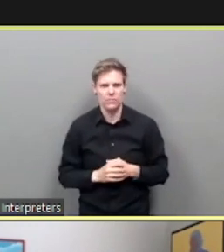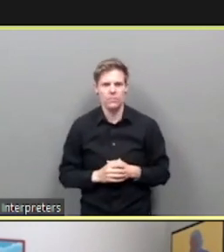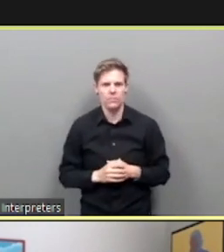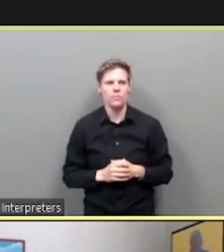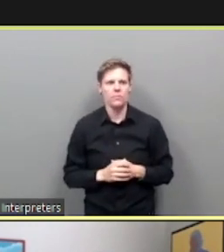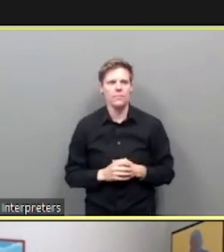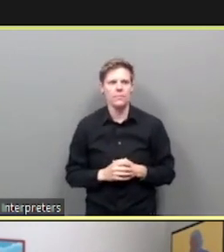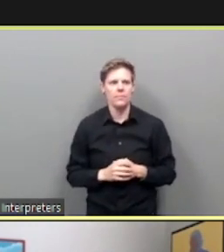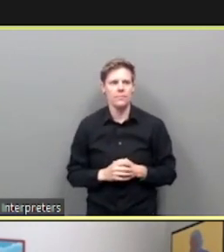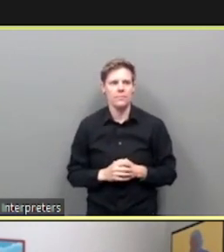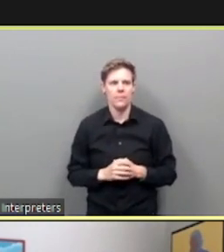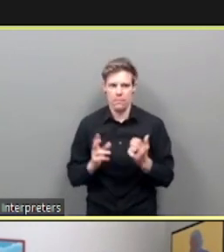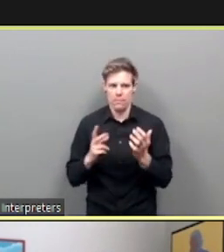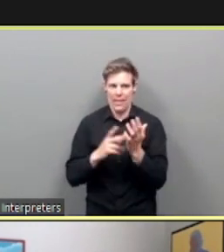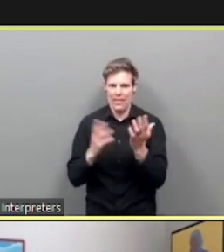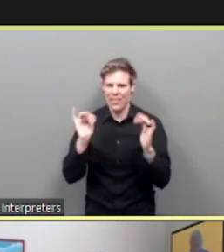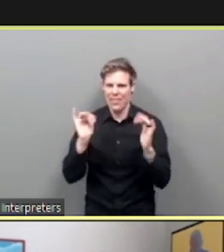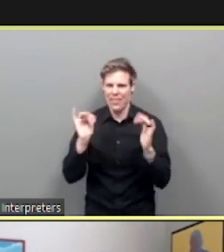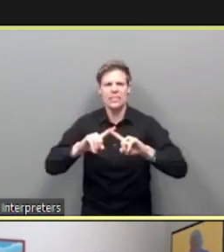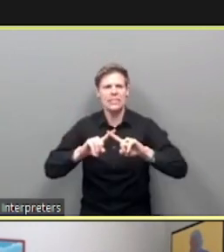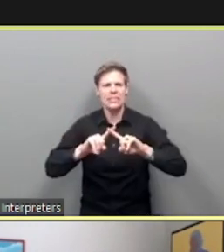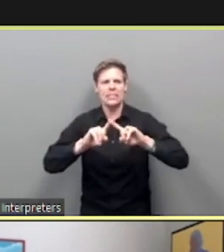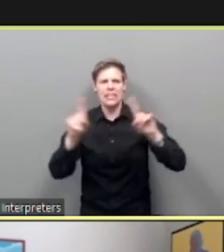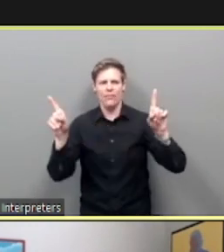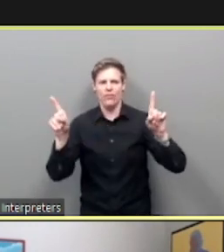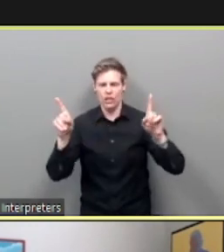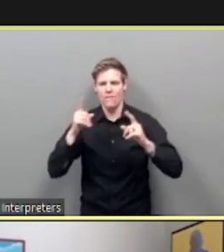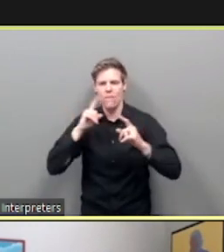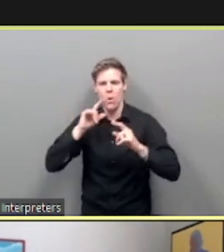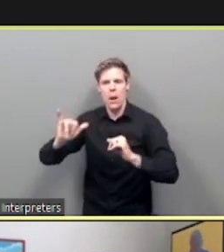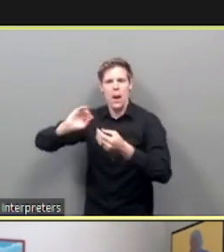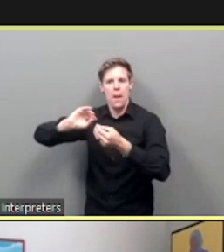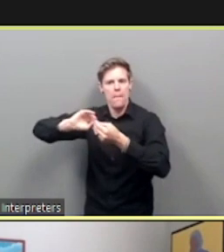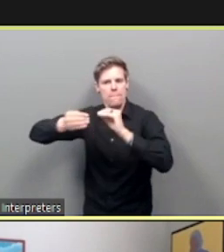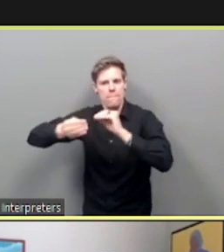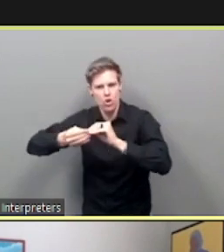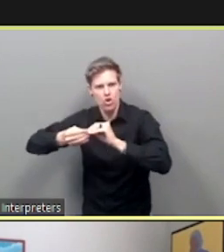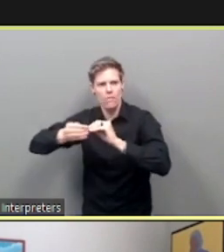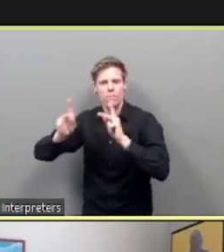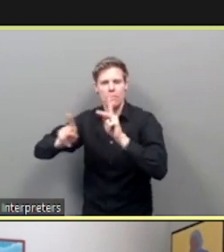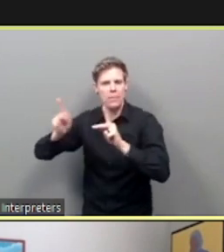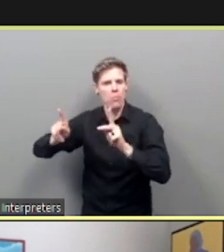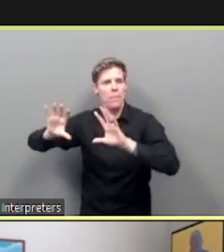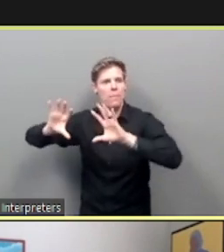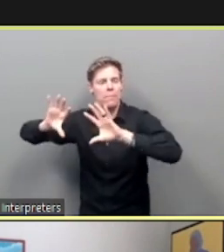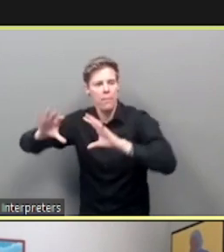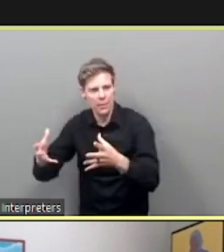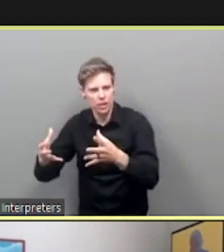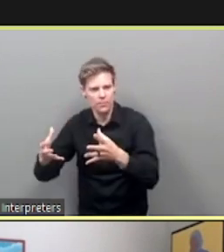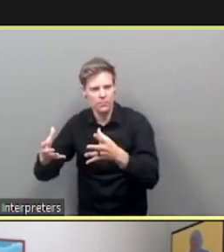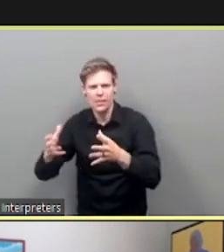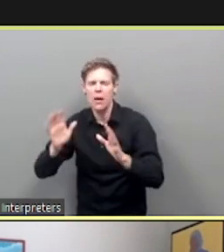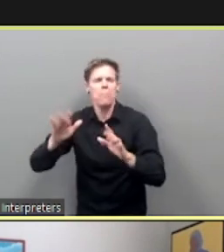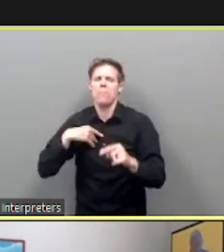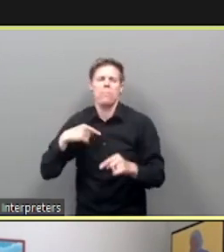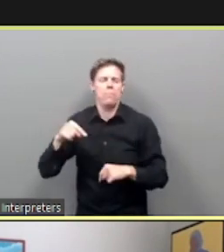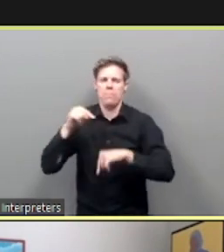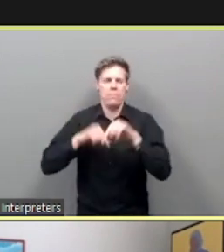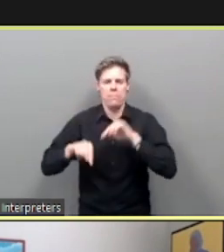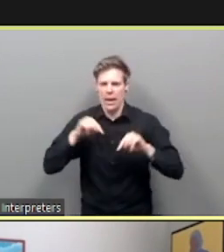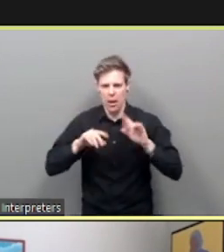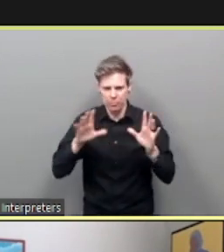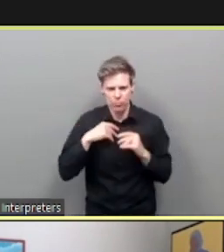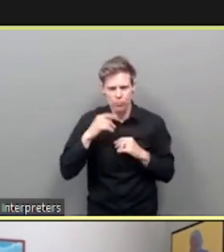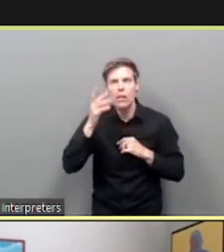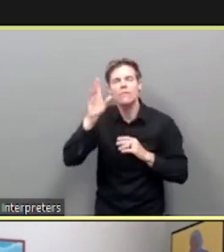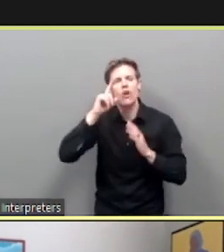between its share of the population. So let's say, I'm just making it up because I don't have the number in